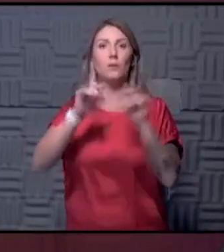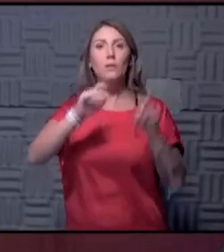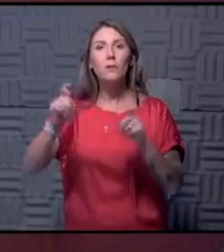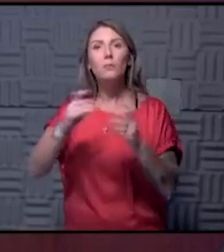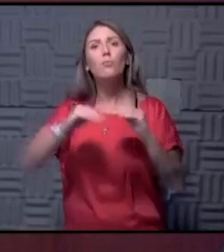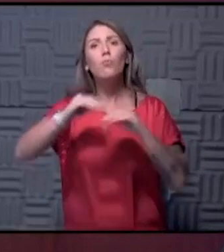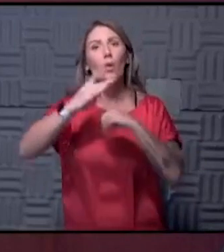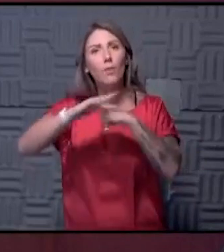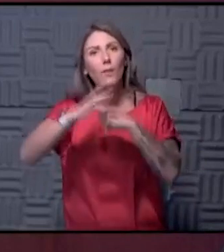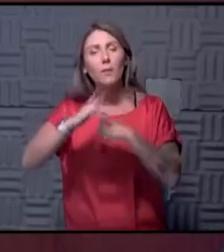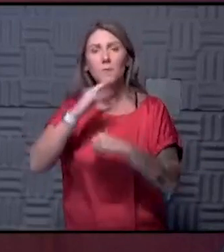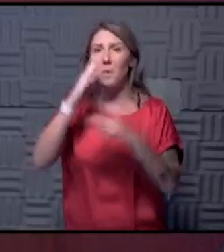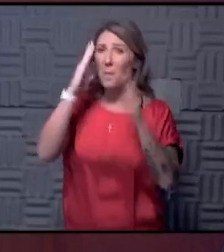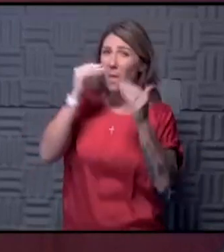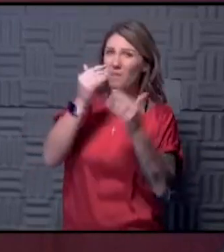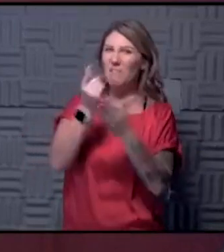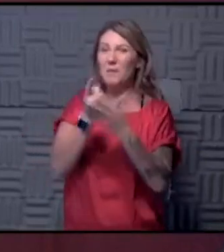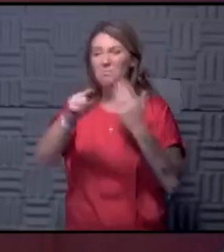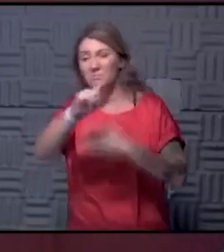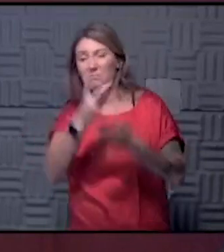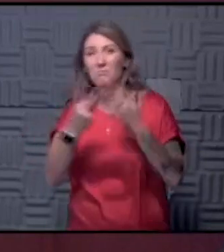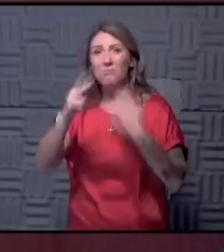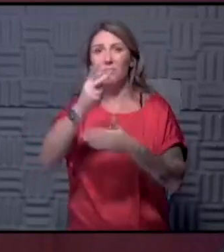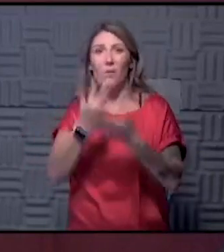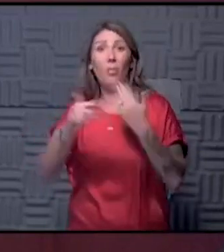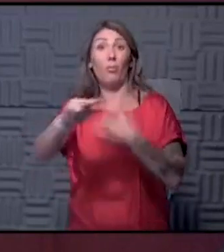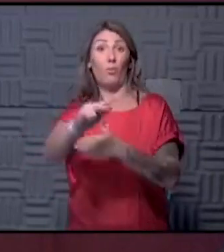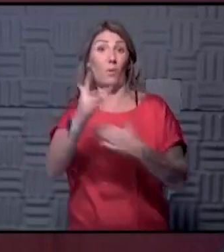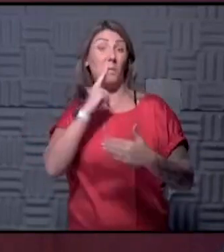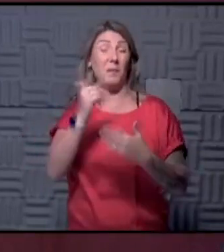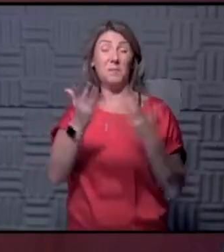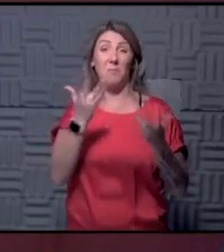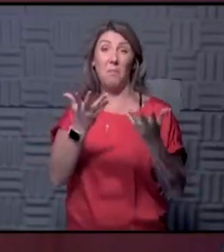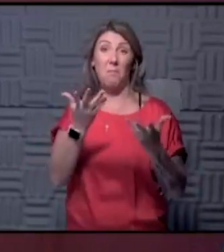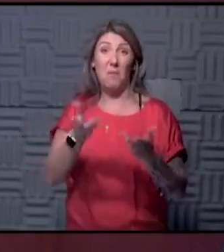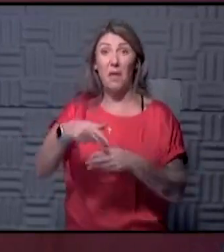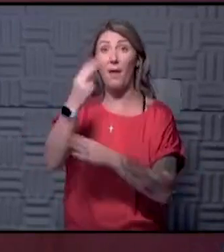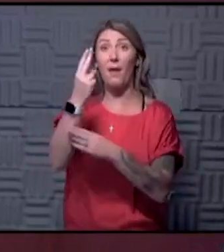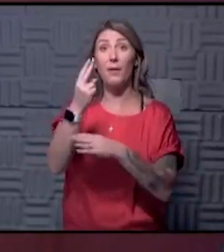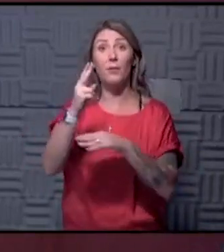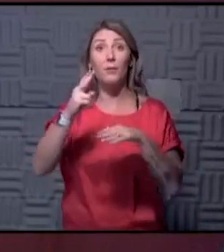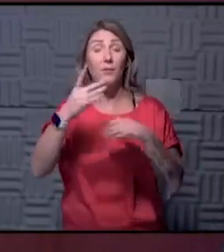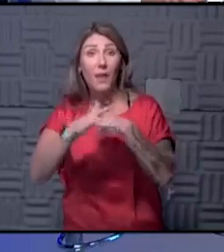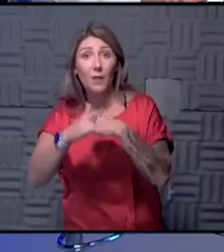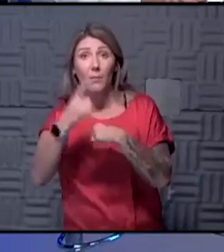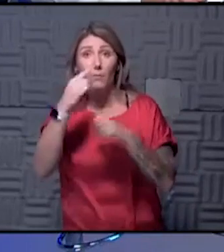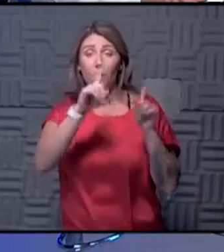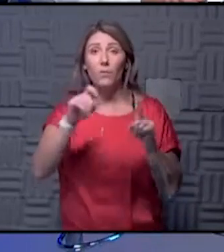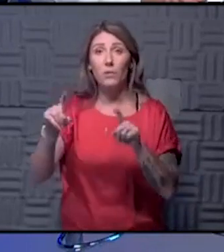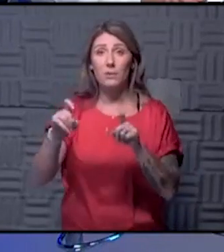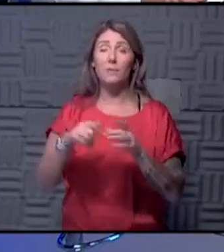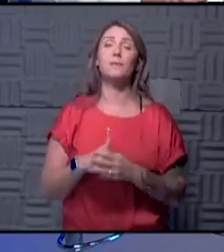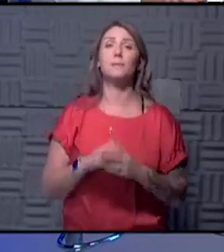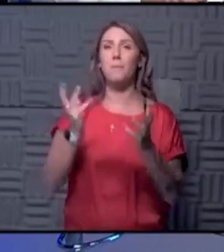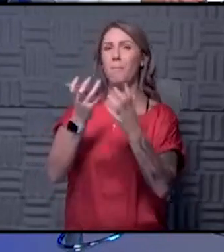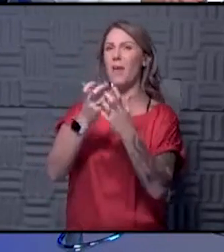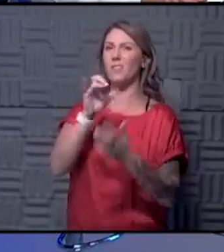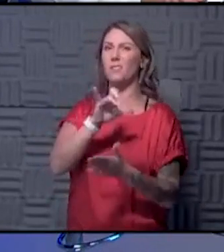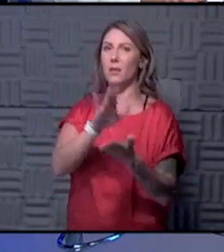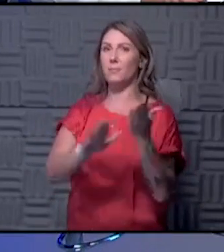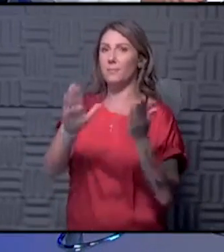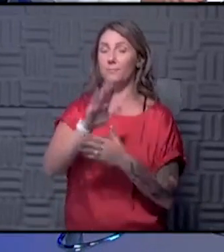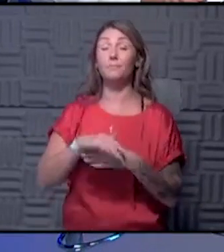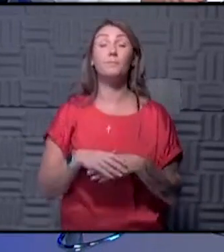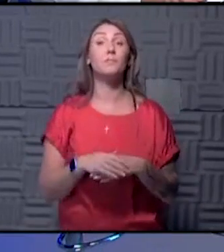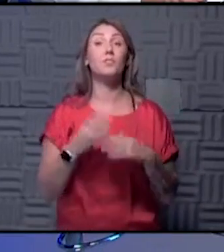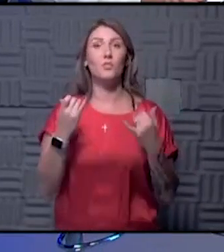So hopefully in the weeks ahead we'll see a higher availability in the community to match what we're doing on campus. Jill. All right,